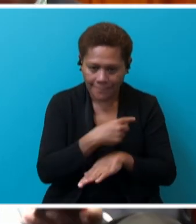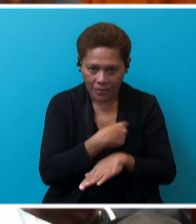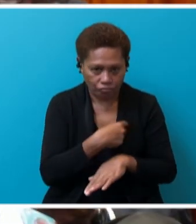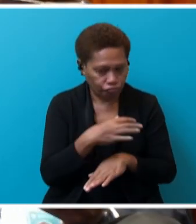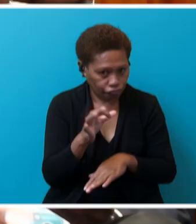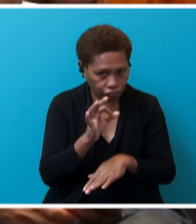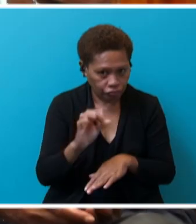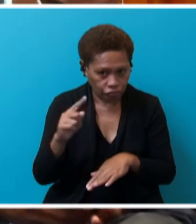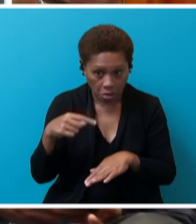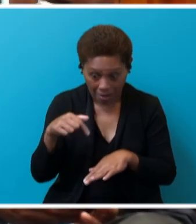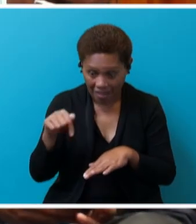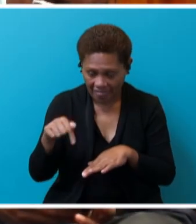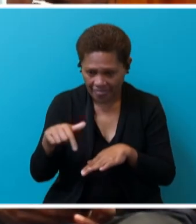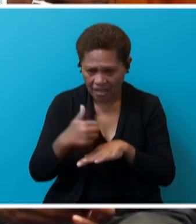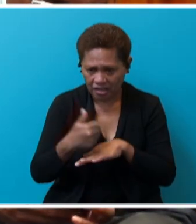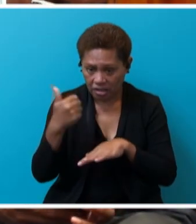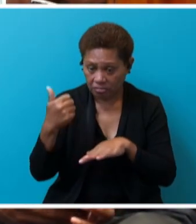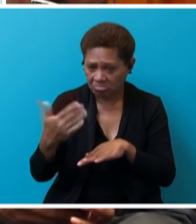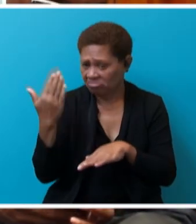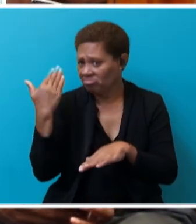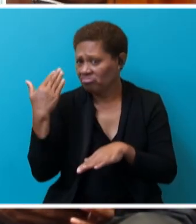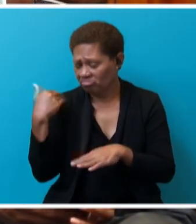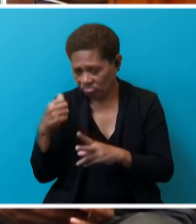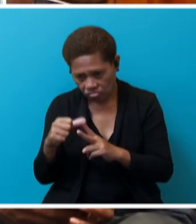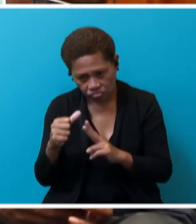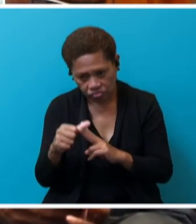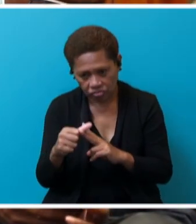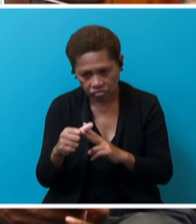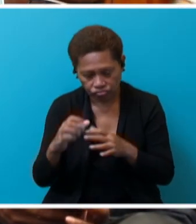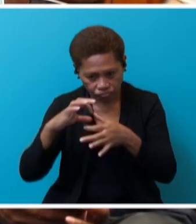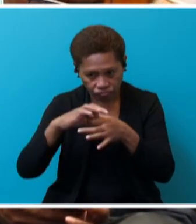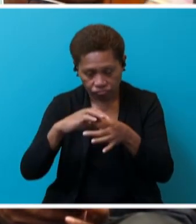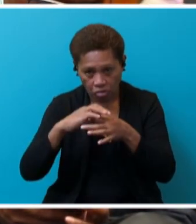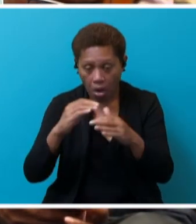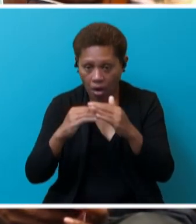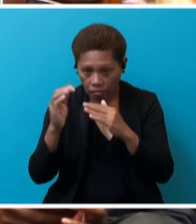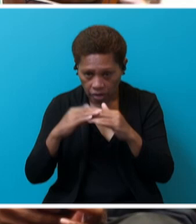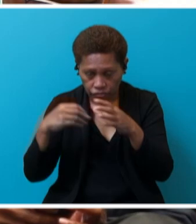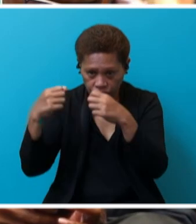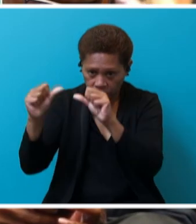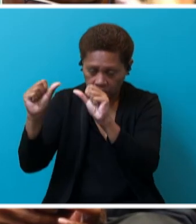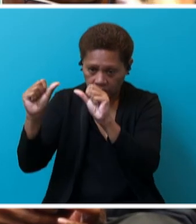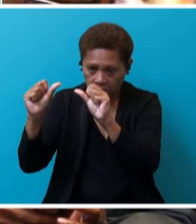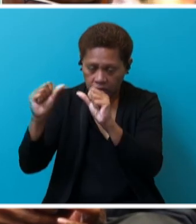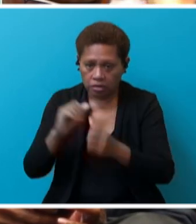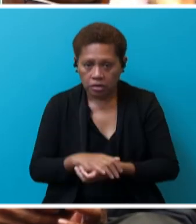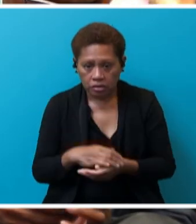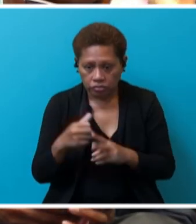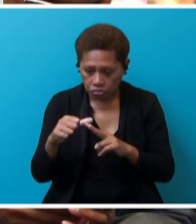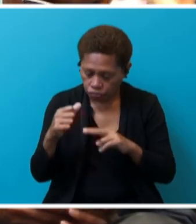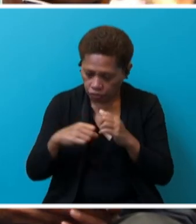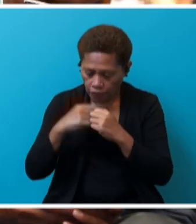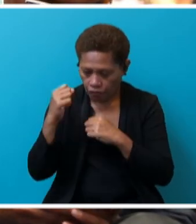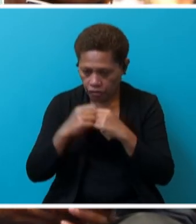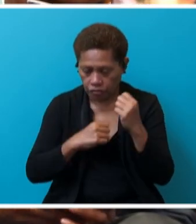this government, but of course the previous governments. We build on their successes and on the infrastructure that